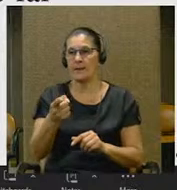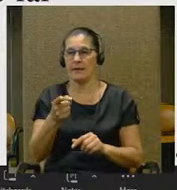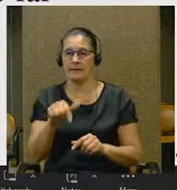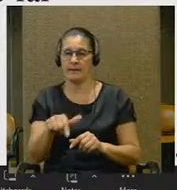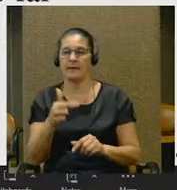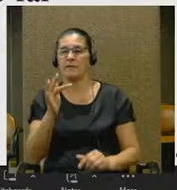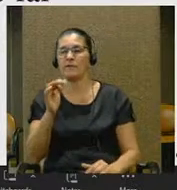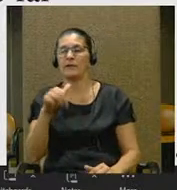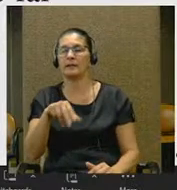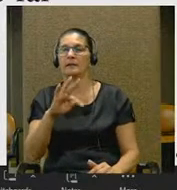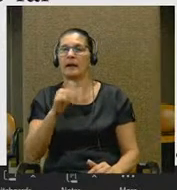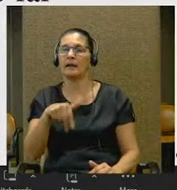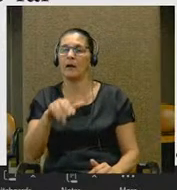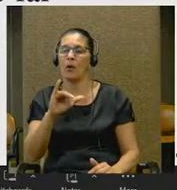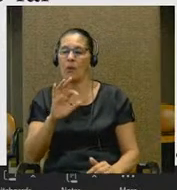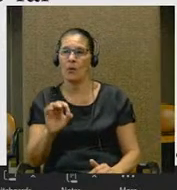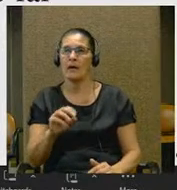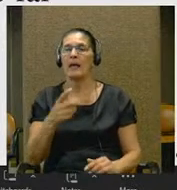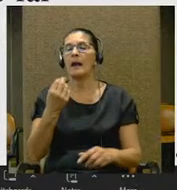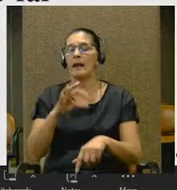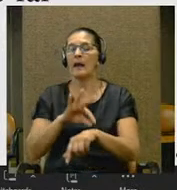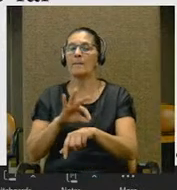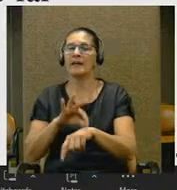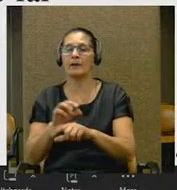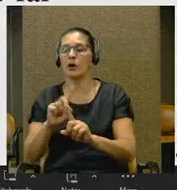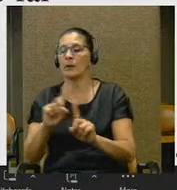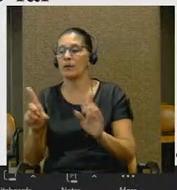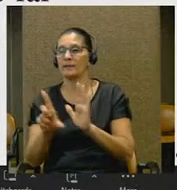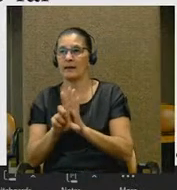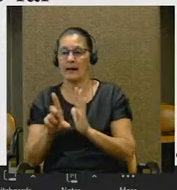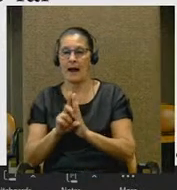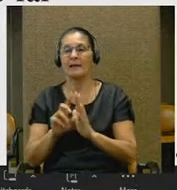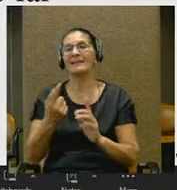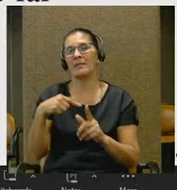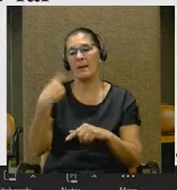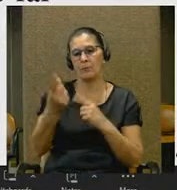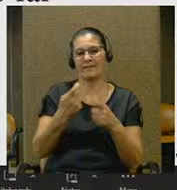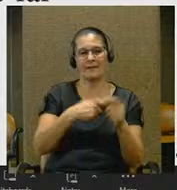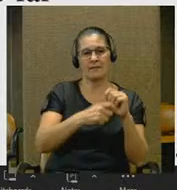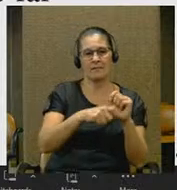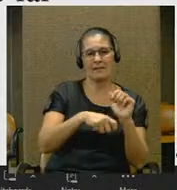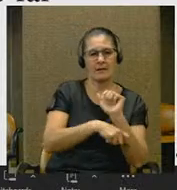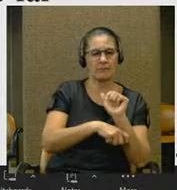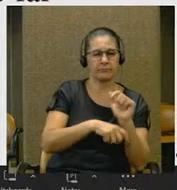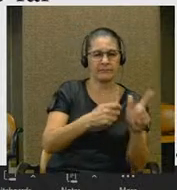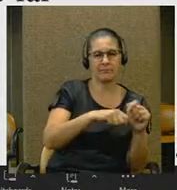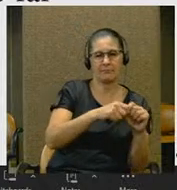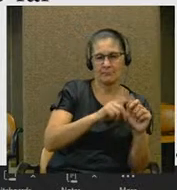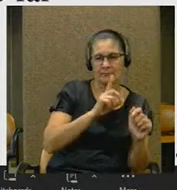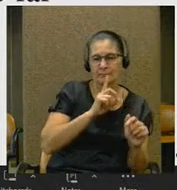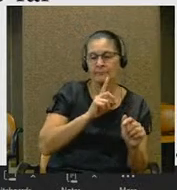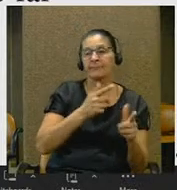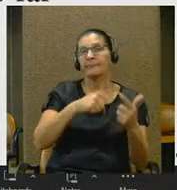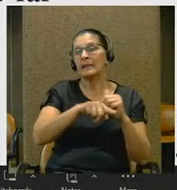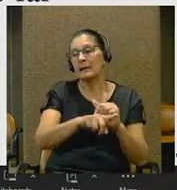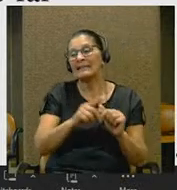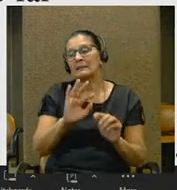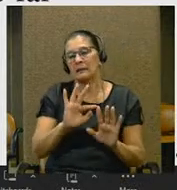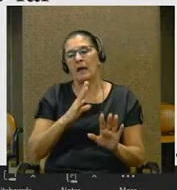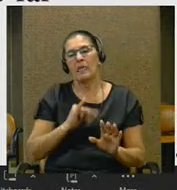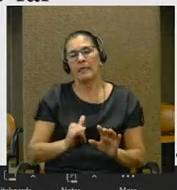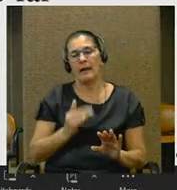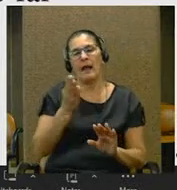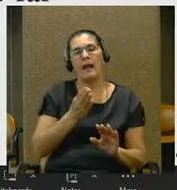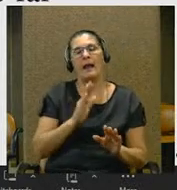for the illegal market. But all of these are so far very limited. So it is something that you definitely want to be paying